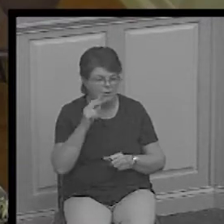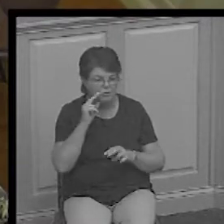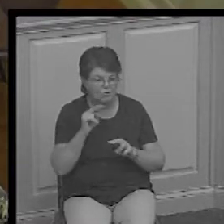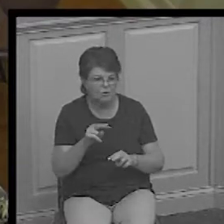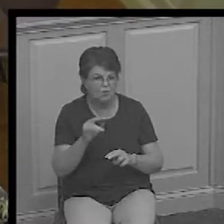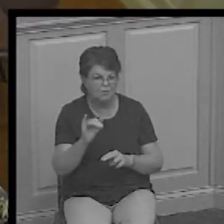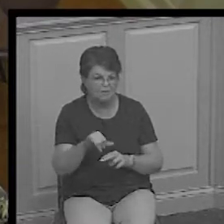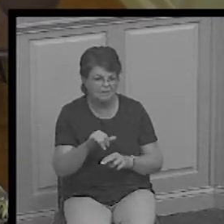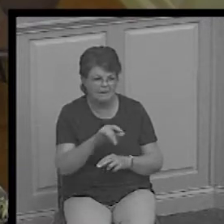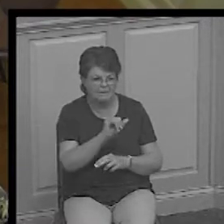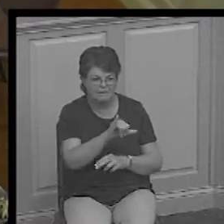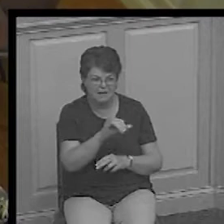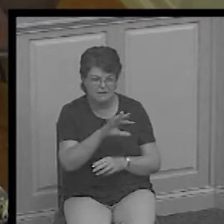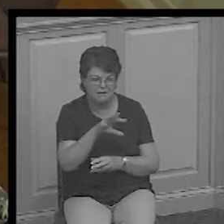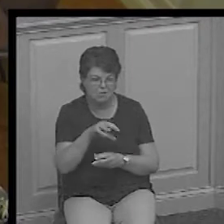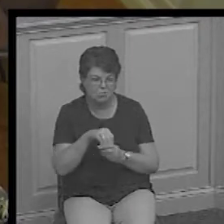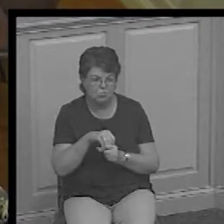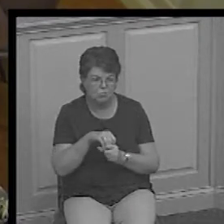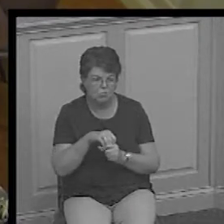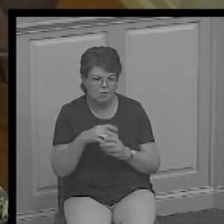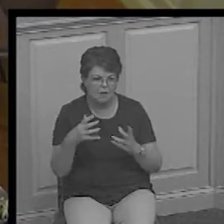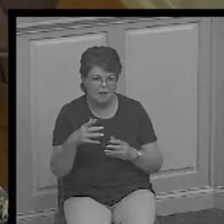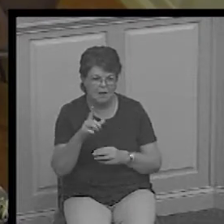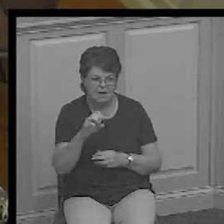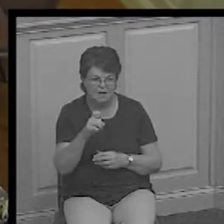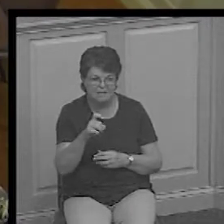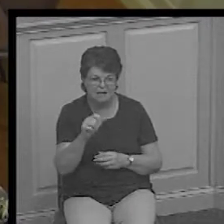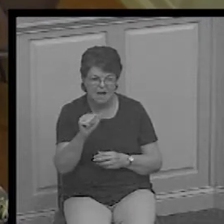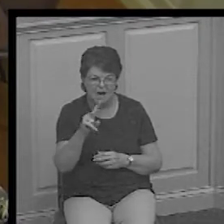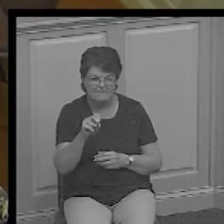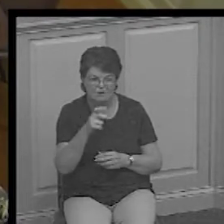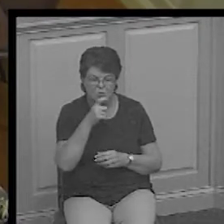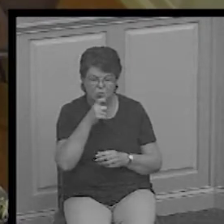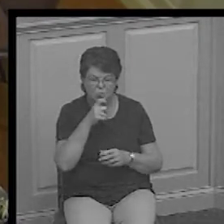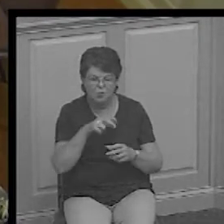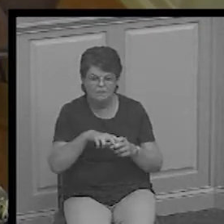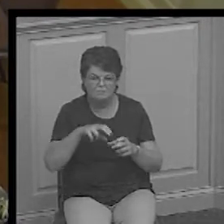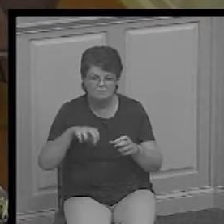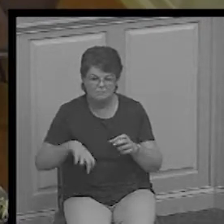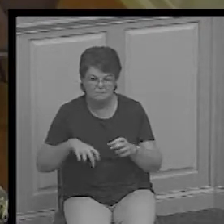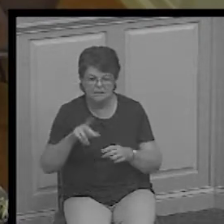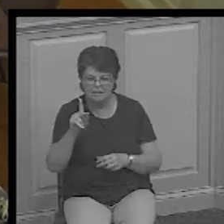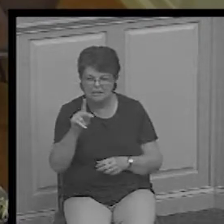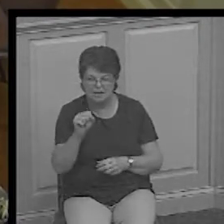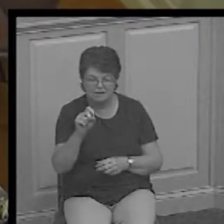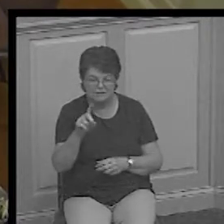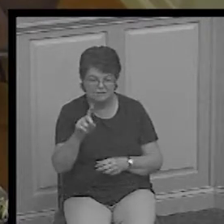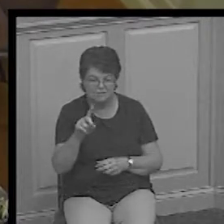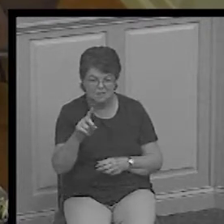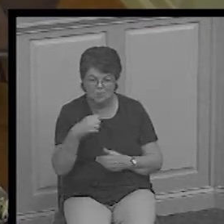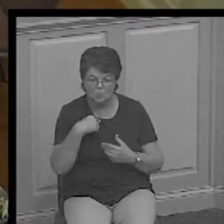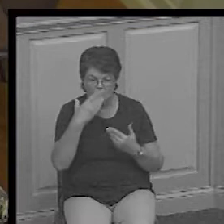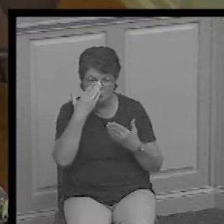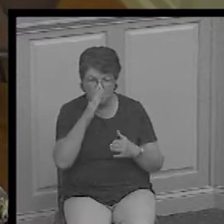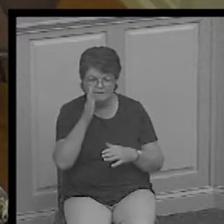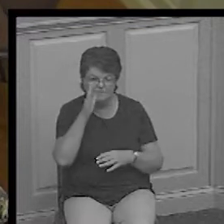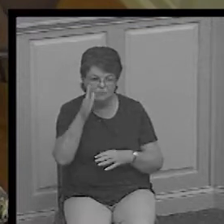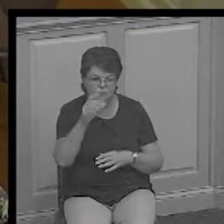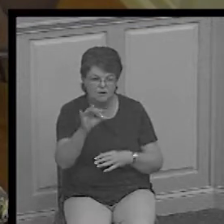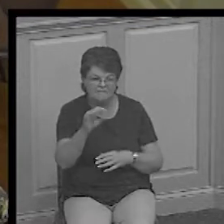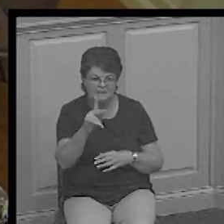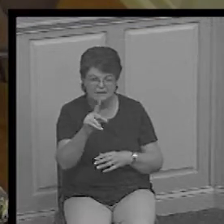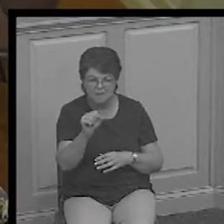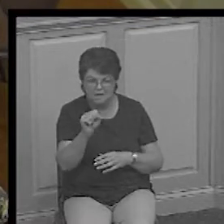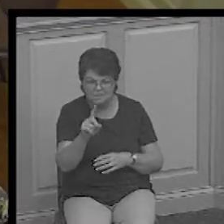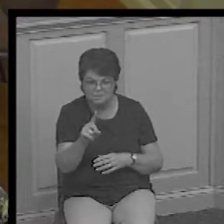actually pretty quick. included a lot of Lexington Avenue who opted out. Right, and KSD, because we didn't know the future at KSD, so we put